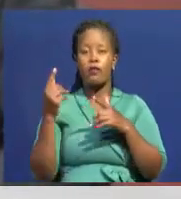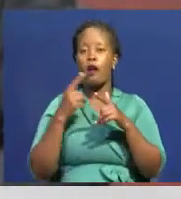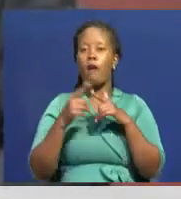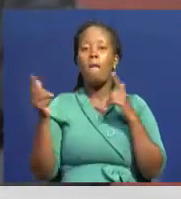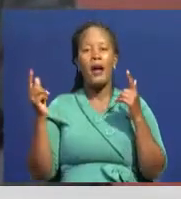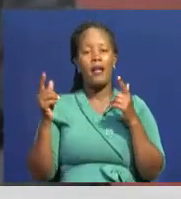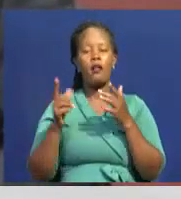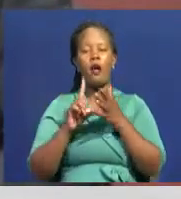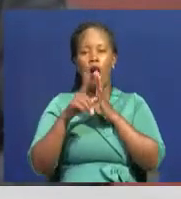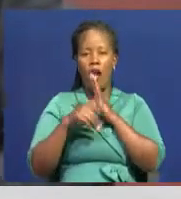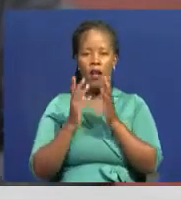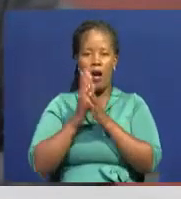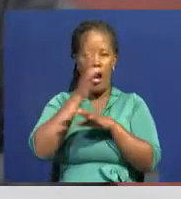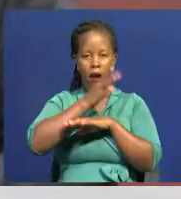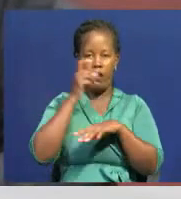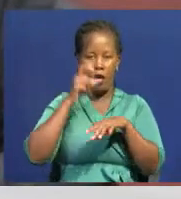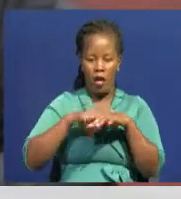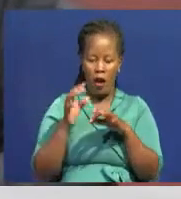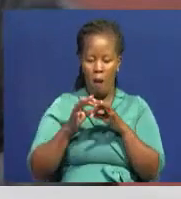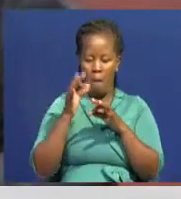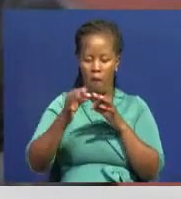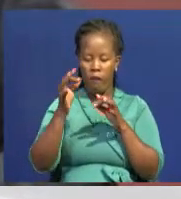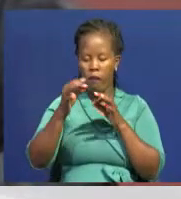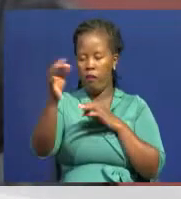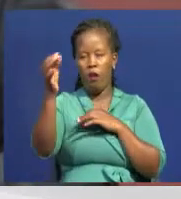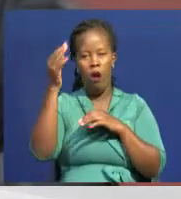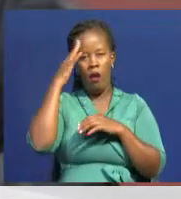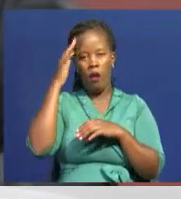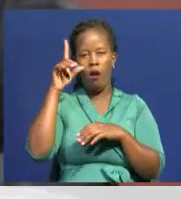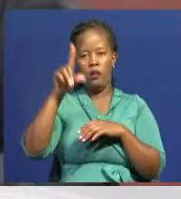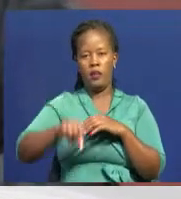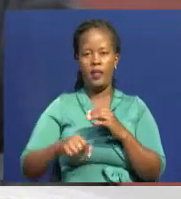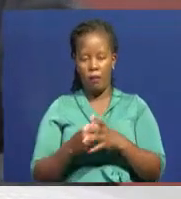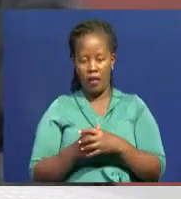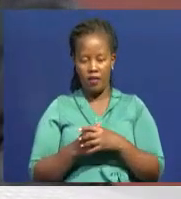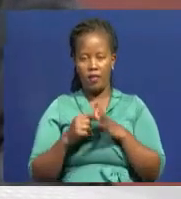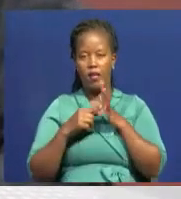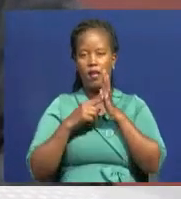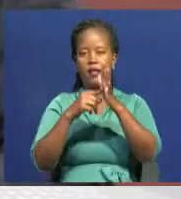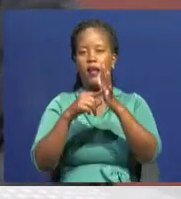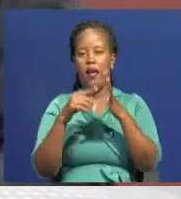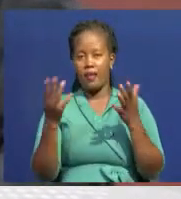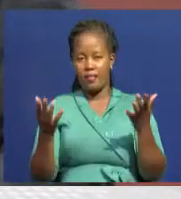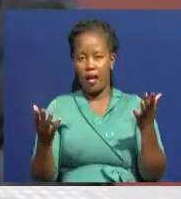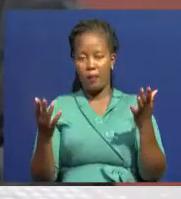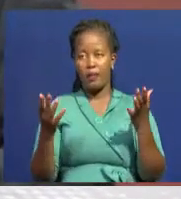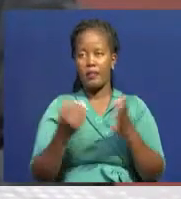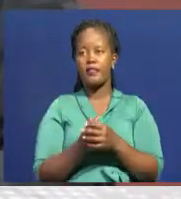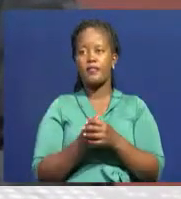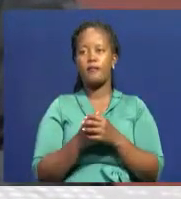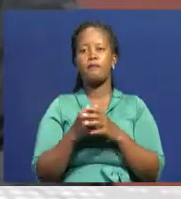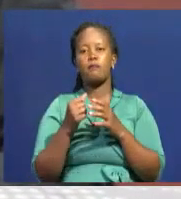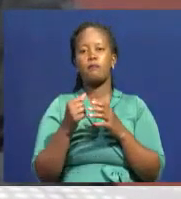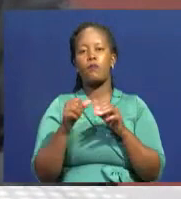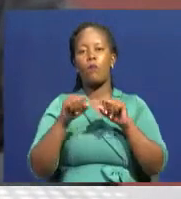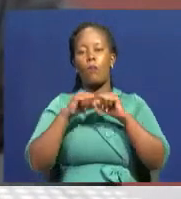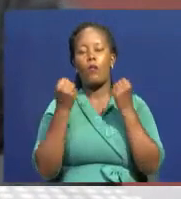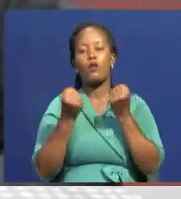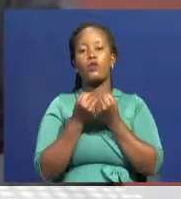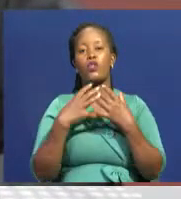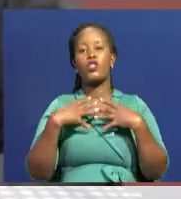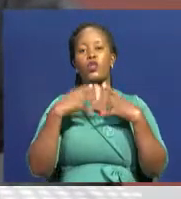it proves to be much cheaper. Yeah, is it cheaper? Like we go for like then the social health care